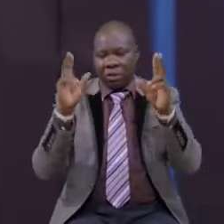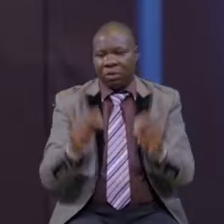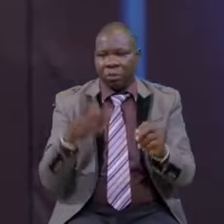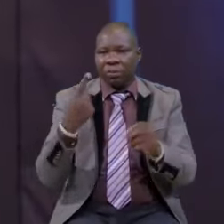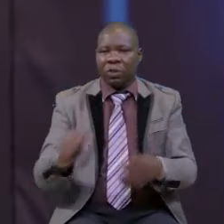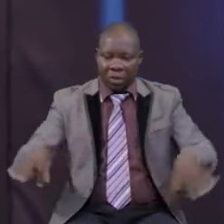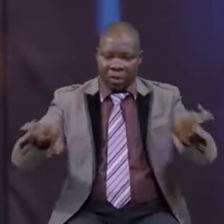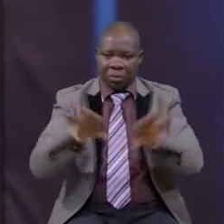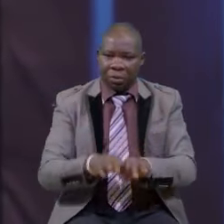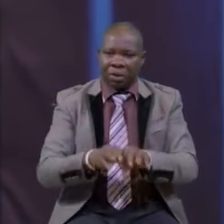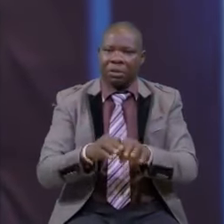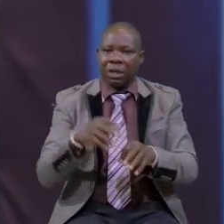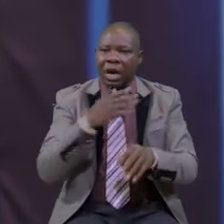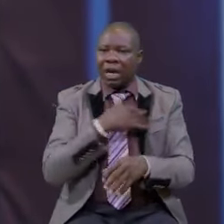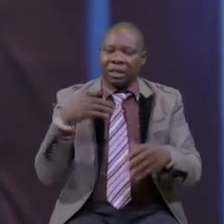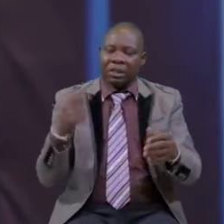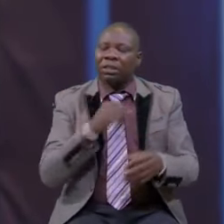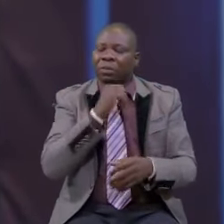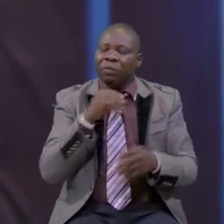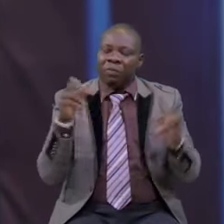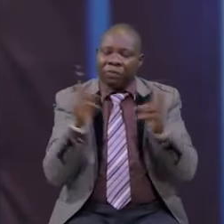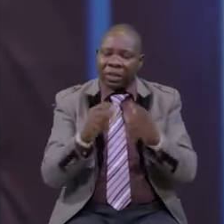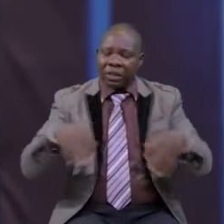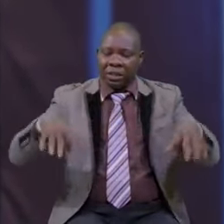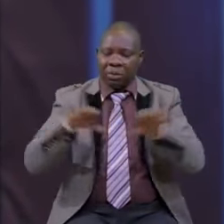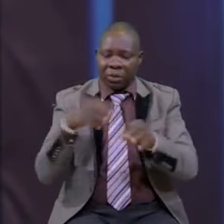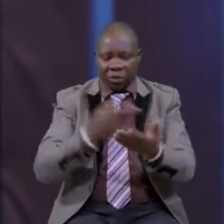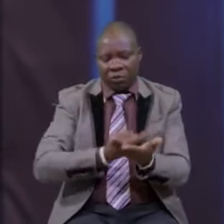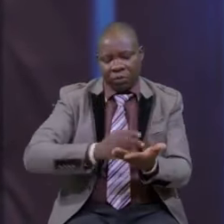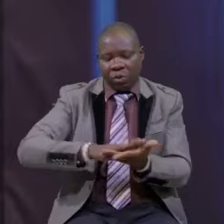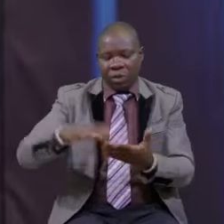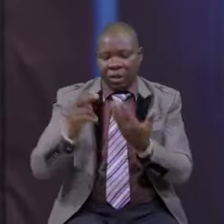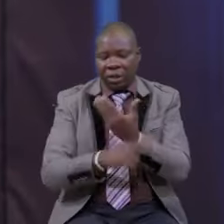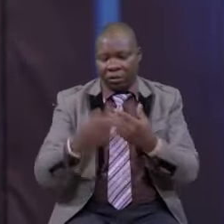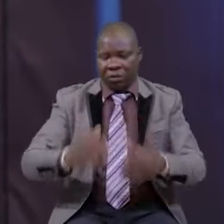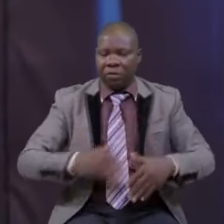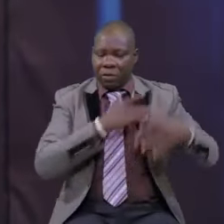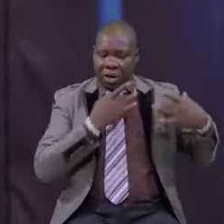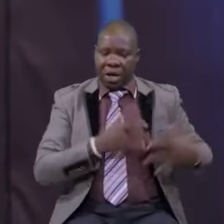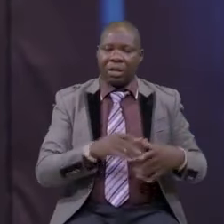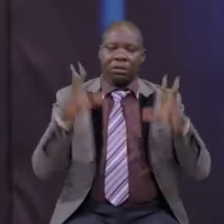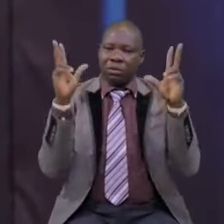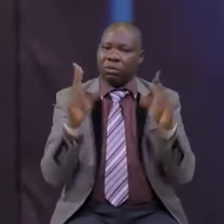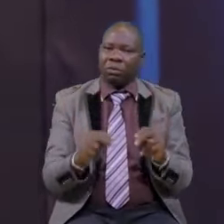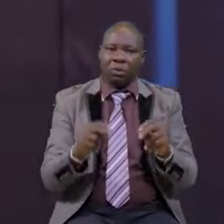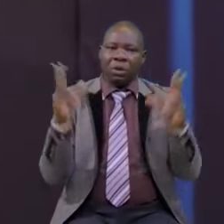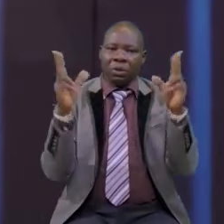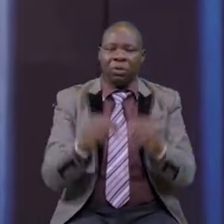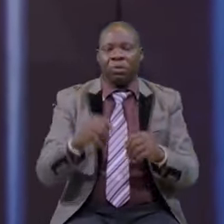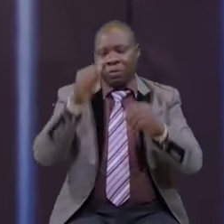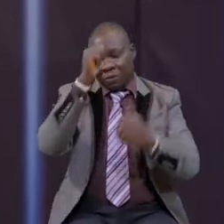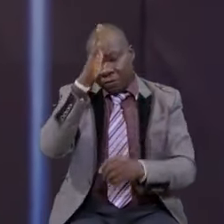the indispensability of holiness of earth, nay. Nay, rather,